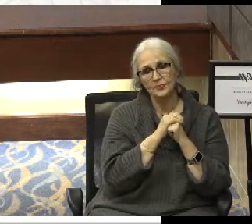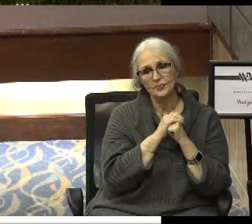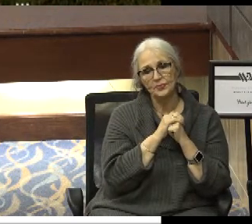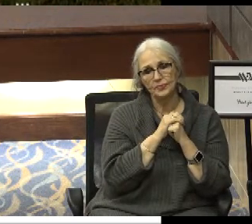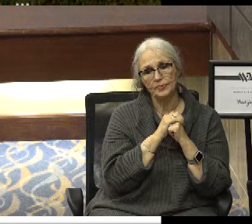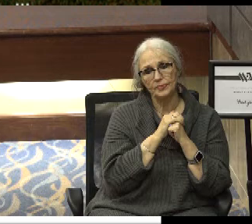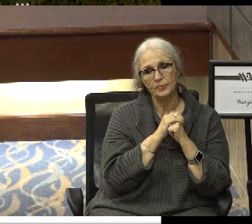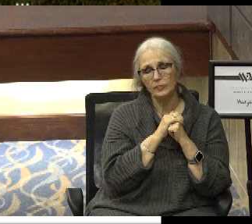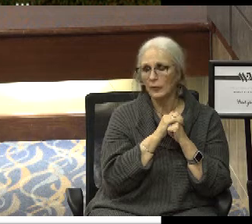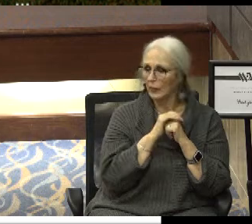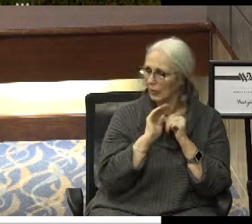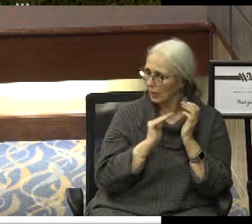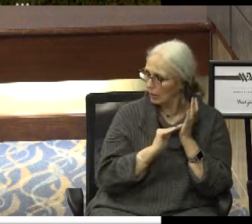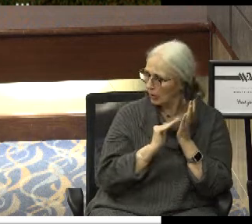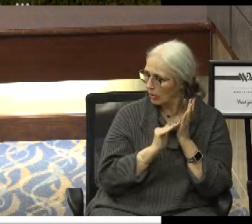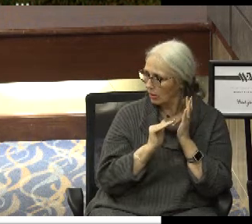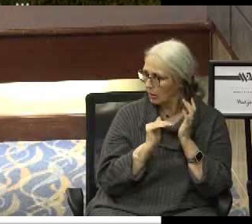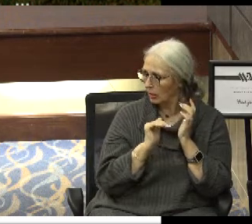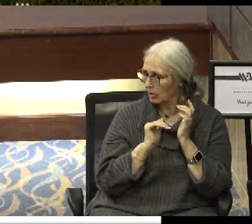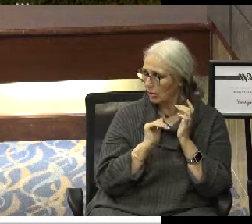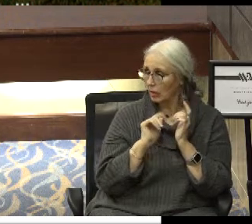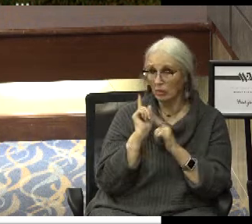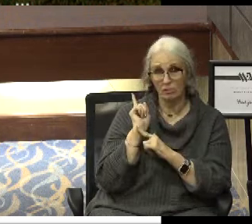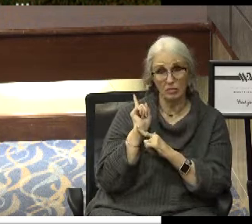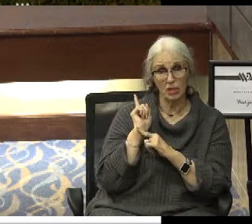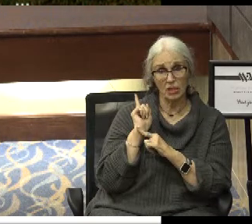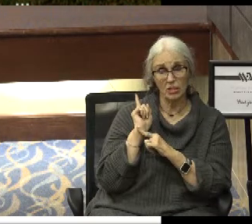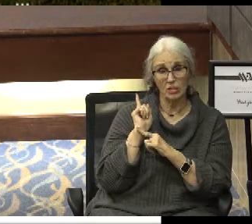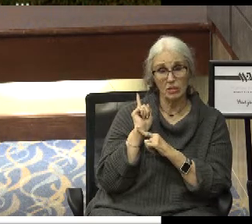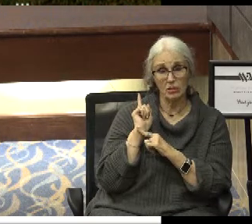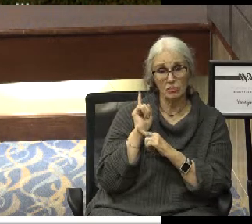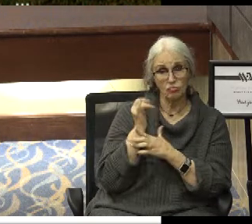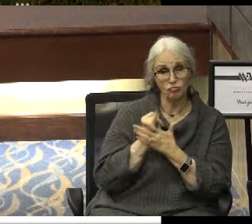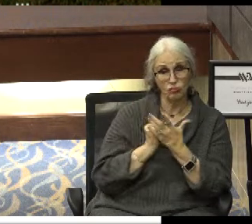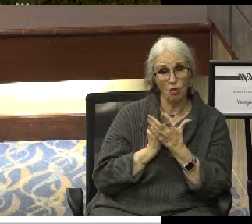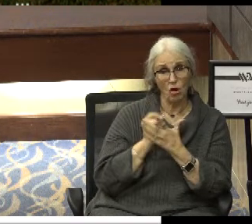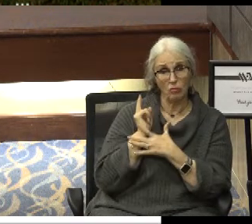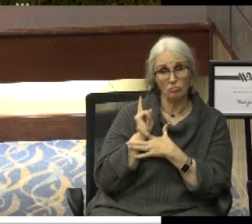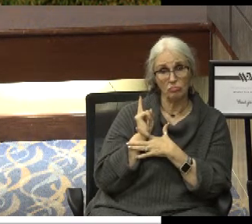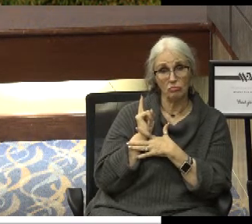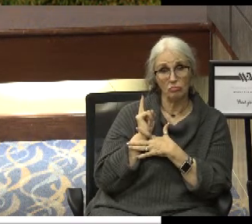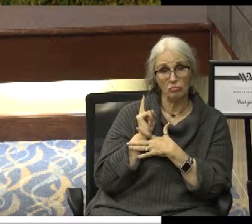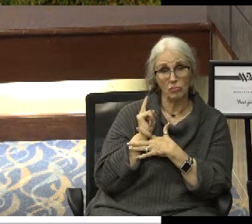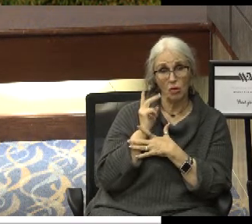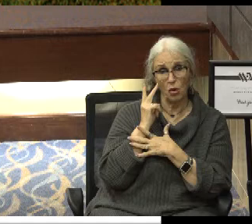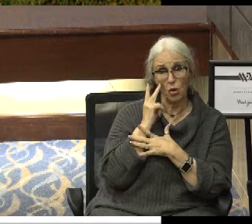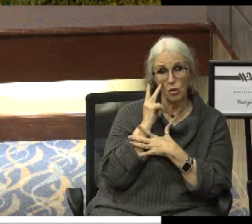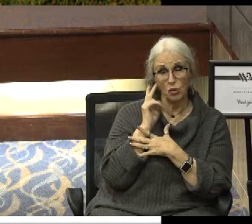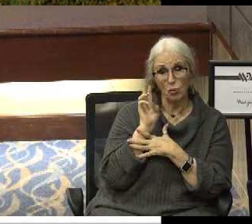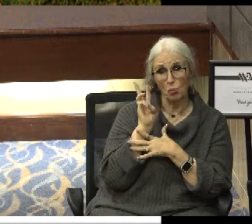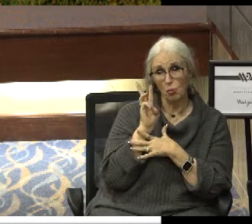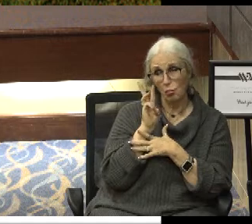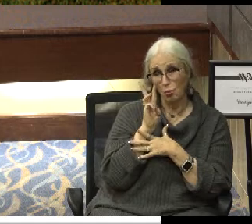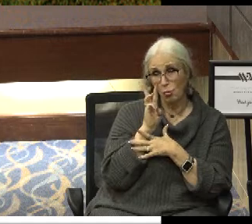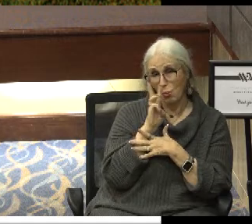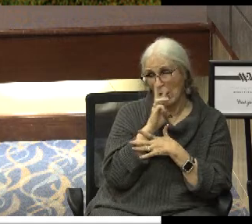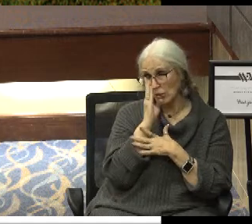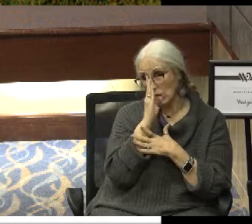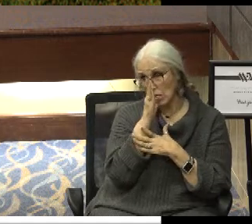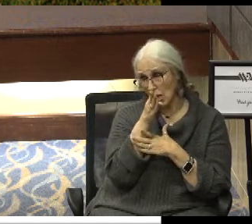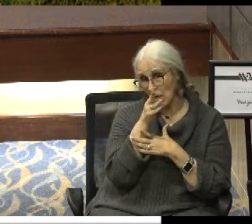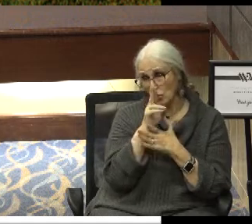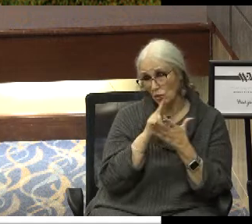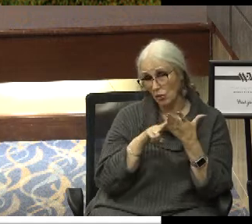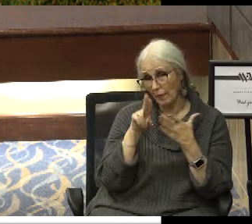Yes, sir. I don't mean to interrupt you. Yeah, sure. This rendering is looking west down University Park. So Yeah. to the